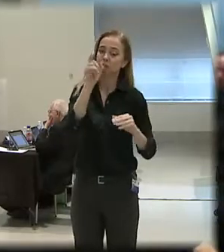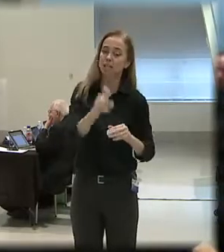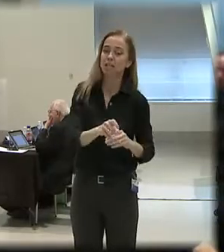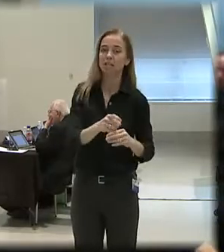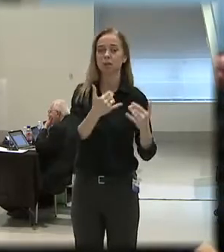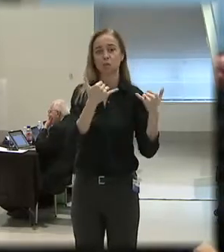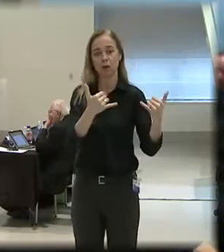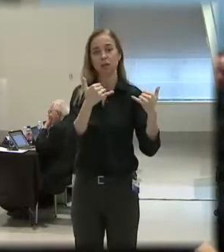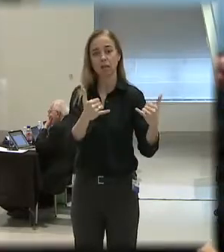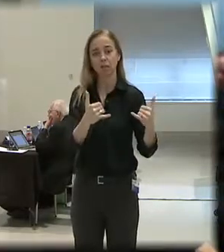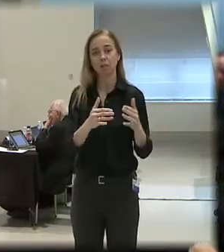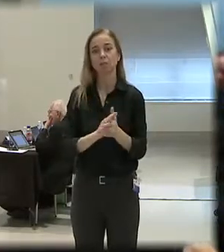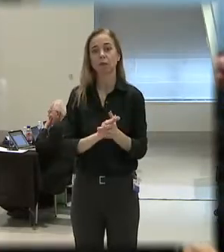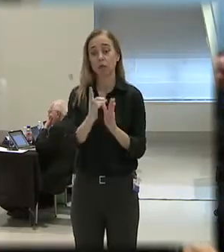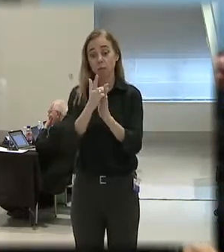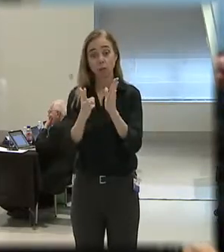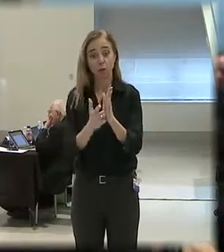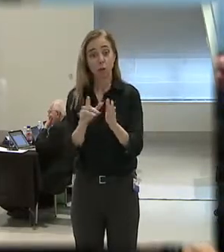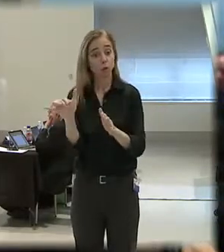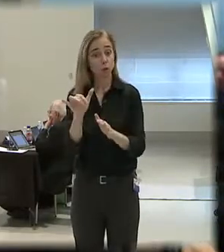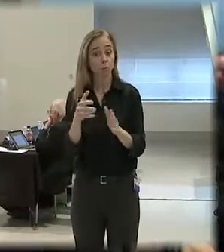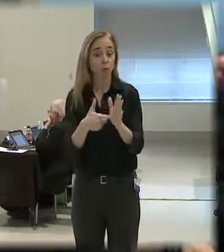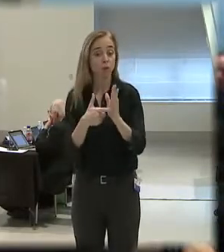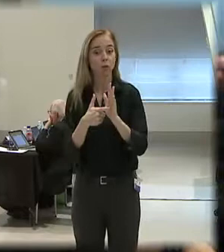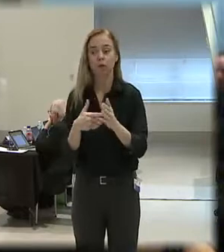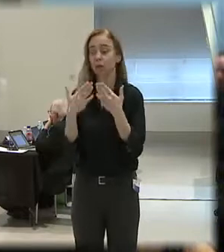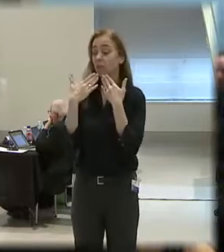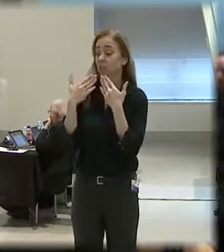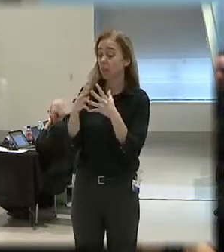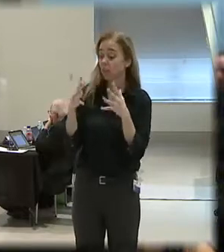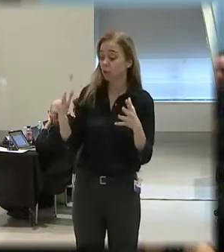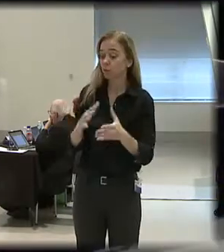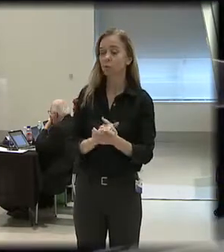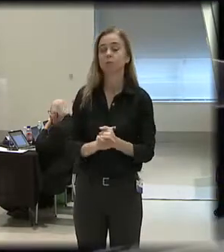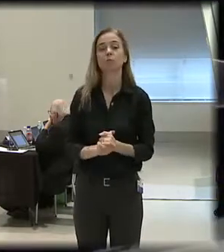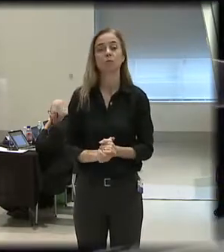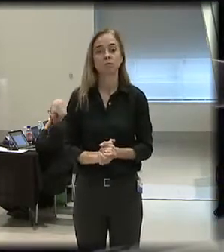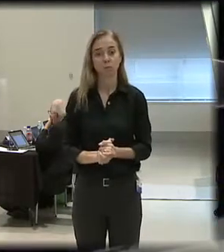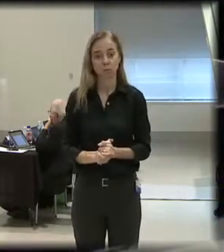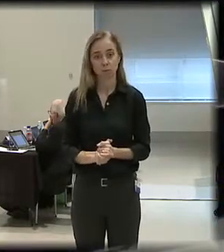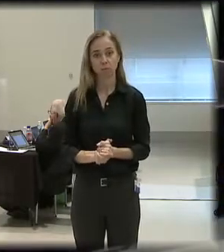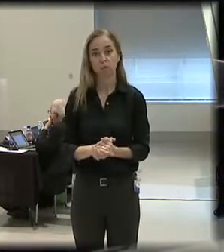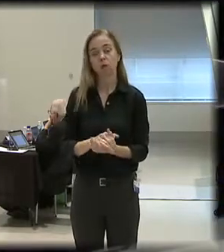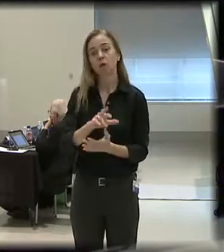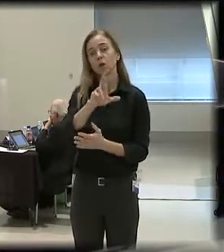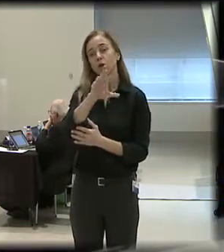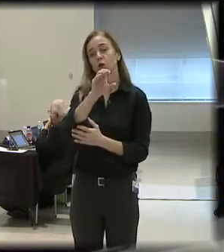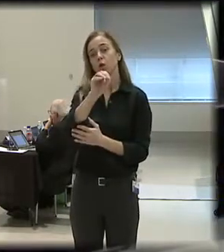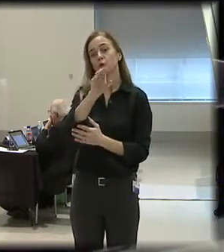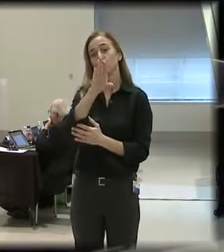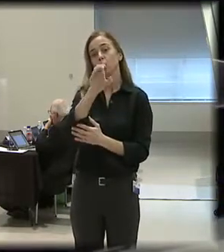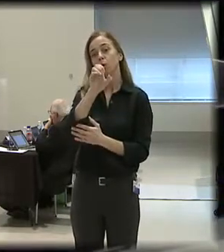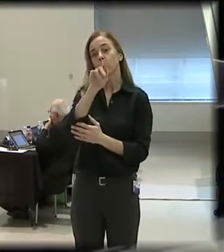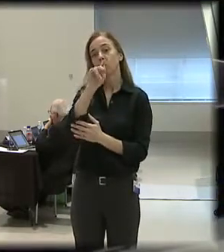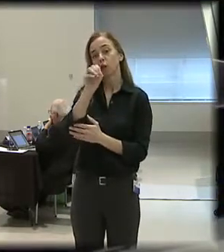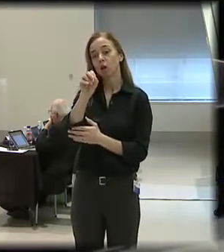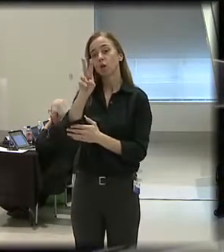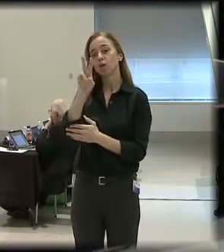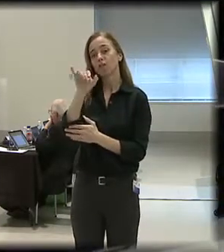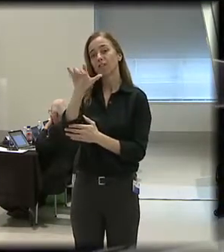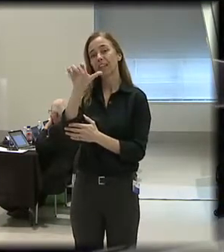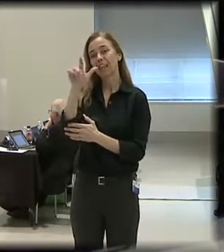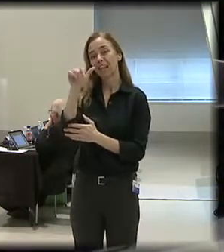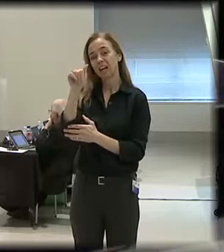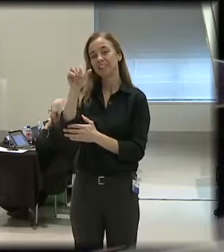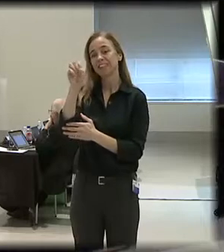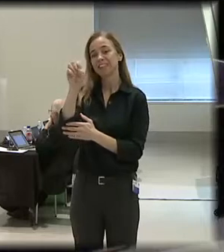what this moment requires. Thank you very much. Roberto Villasenor, followed by Connie Rice, and